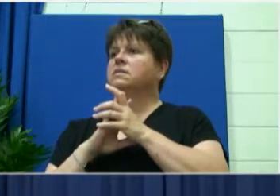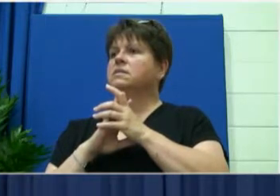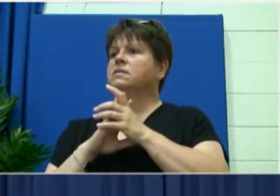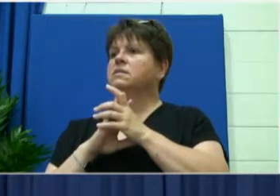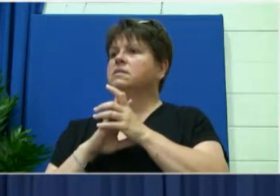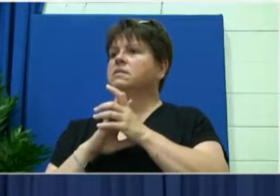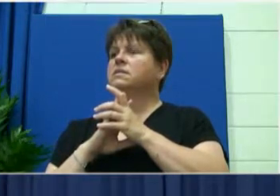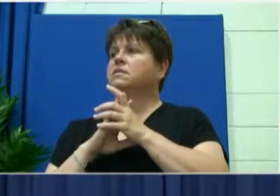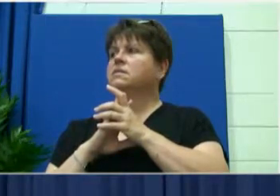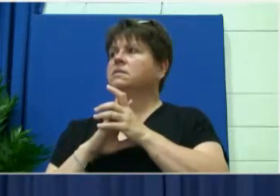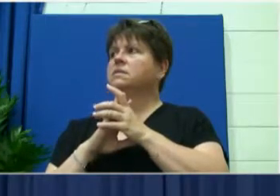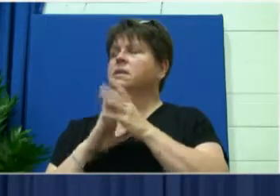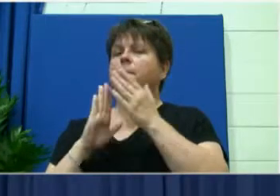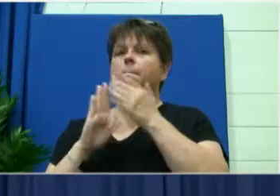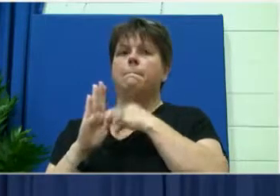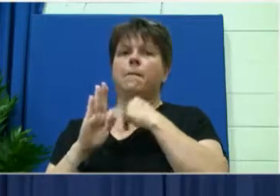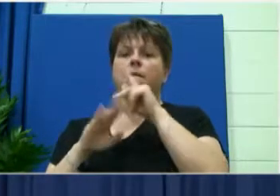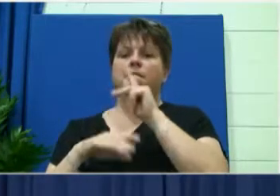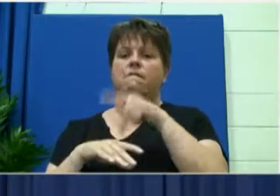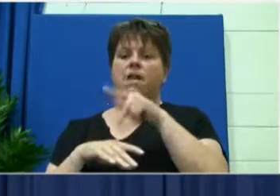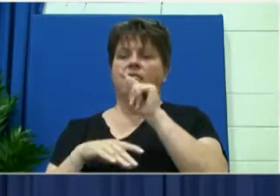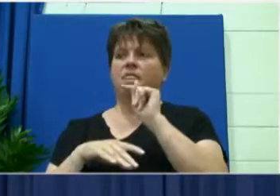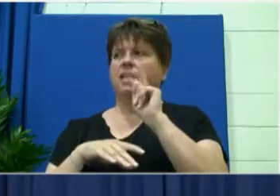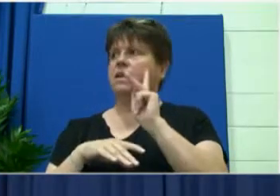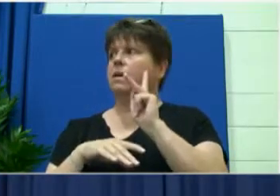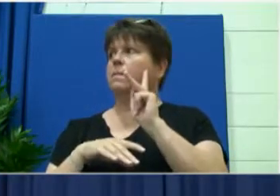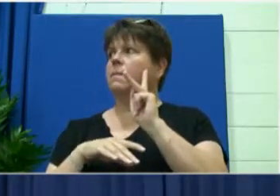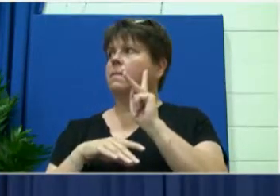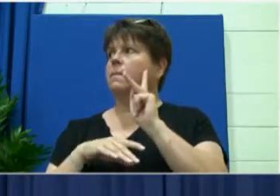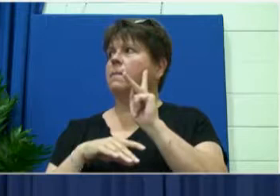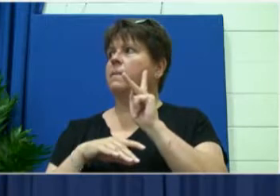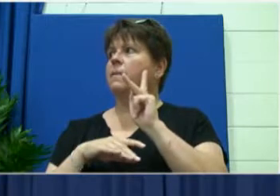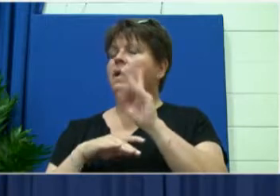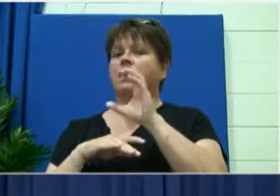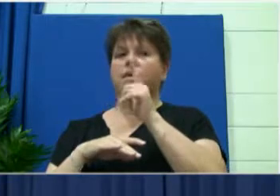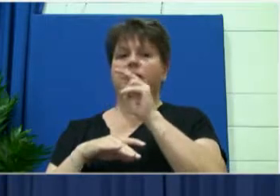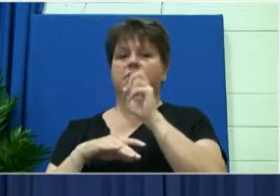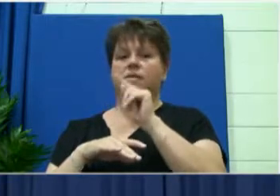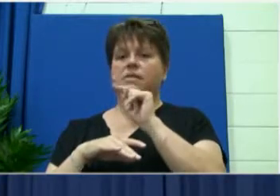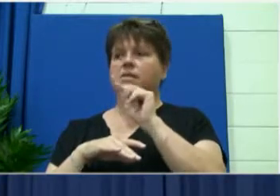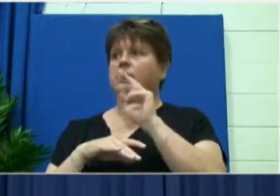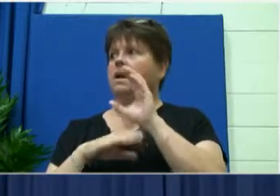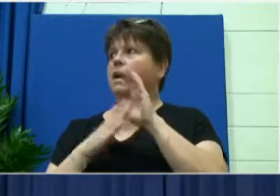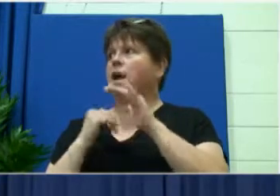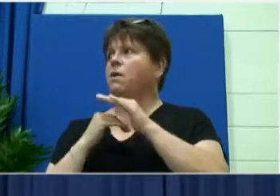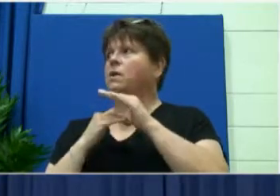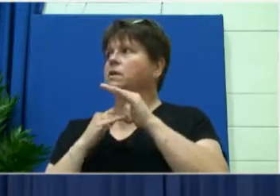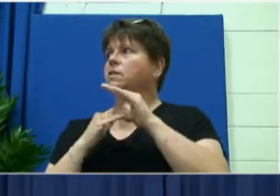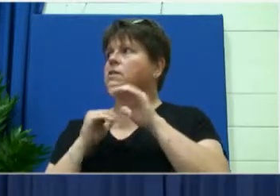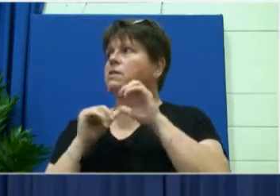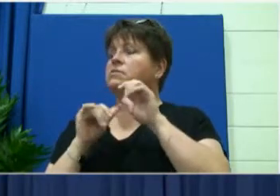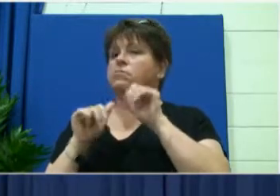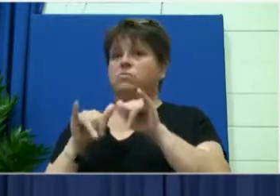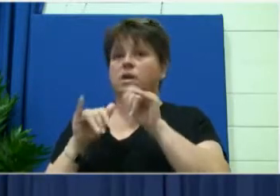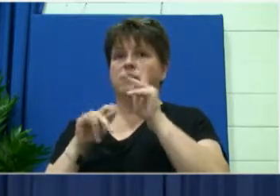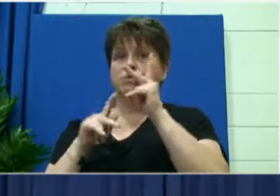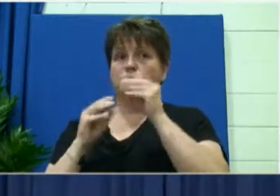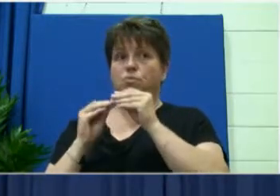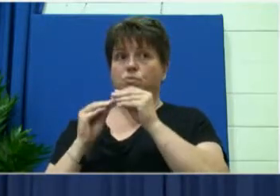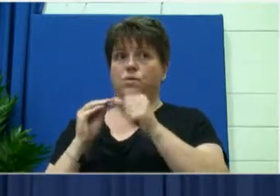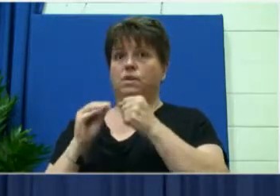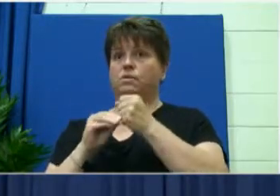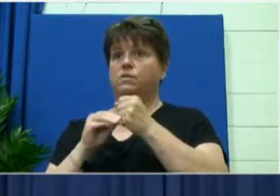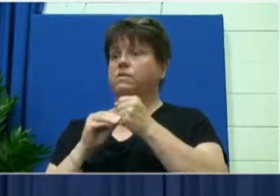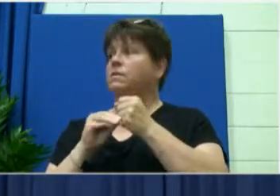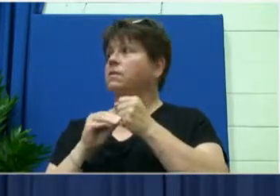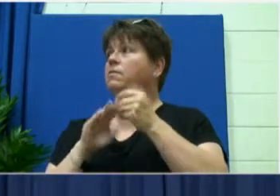Theta Kappa, and he is also involved in the Clinton County Showcase. Russell plans to stay at KC for 2 more years for